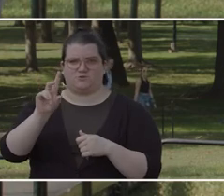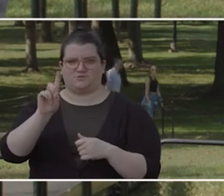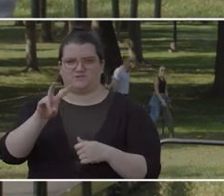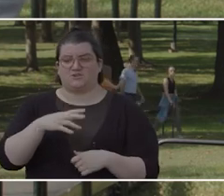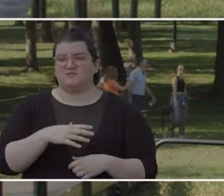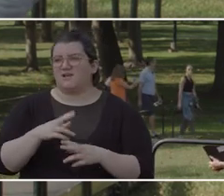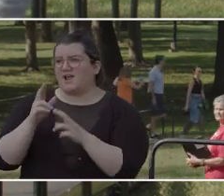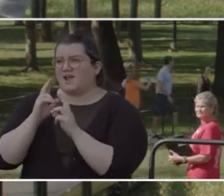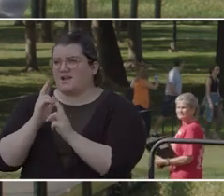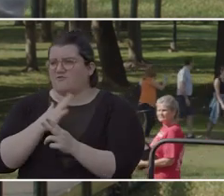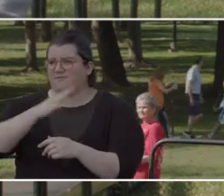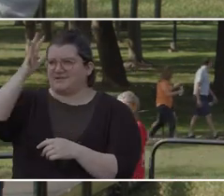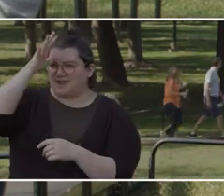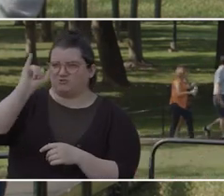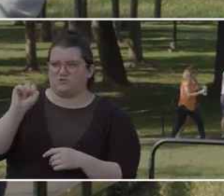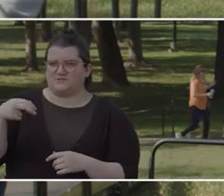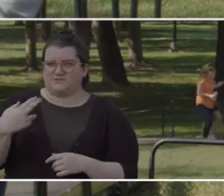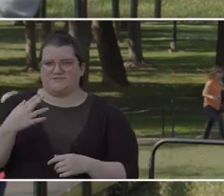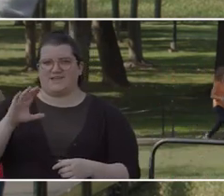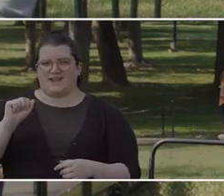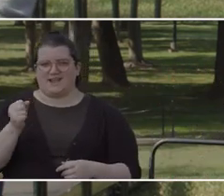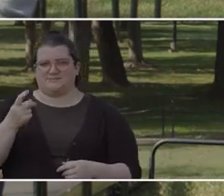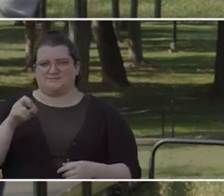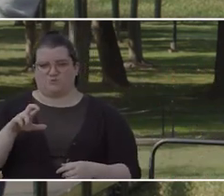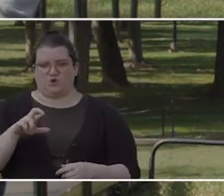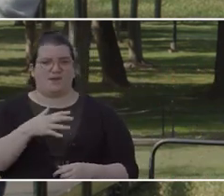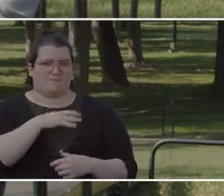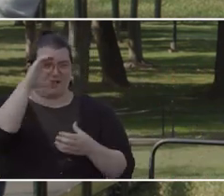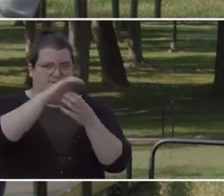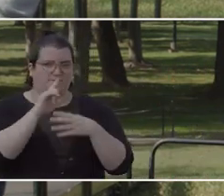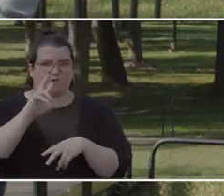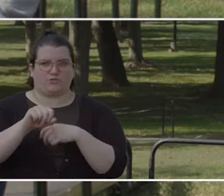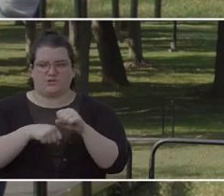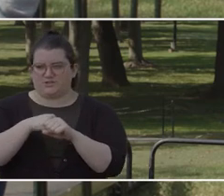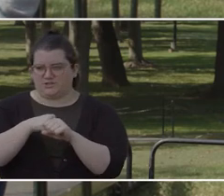Casper. And my husband of 30 years, U.S. Army,